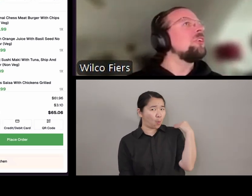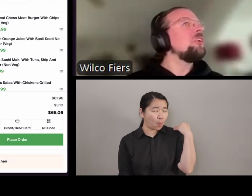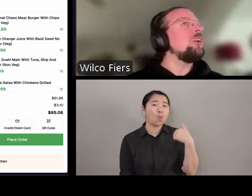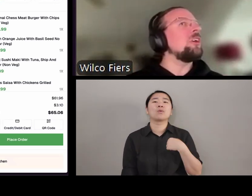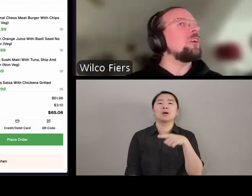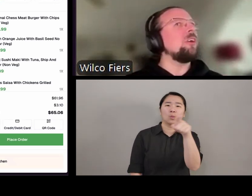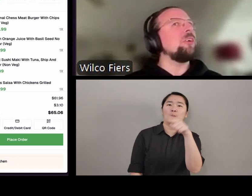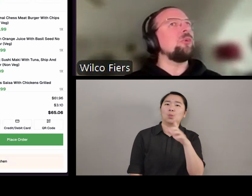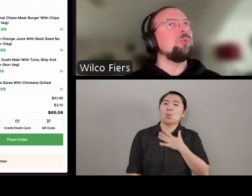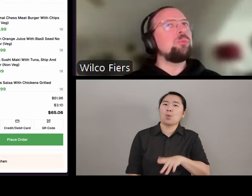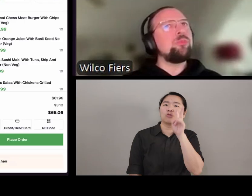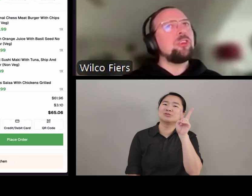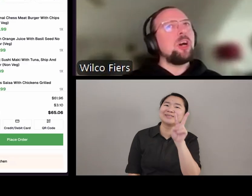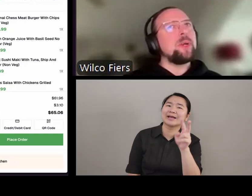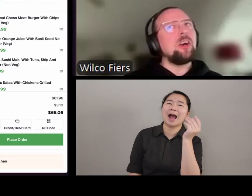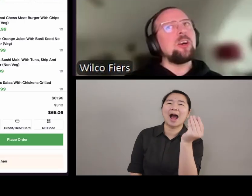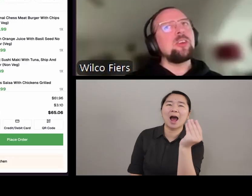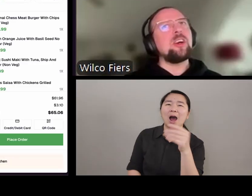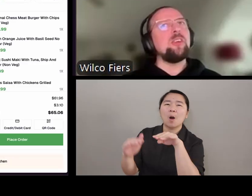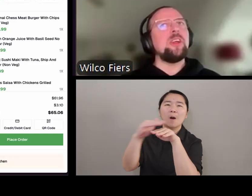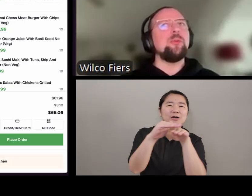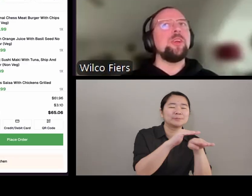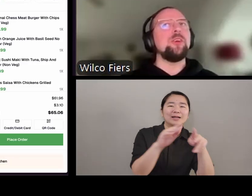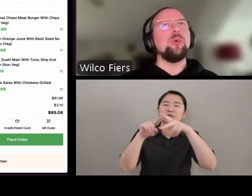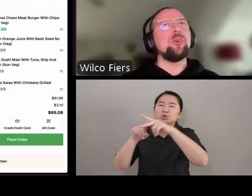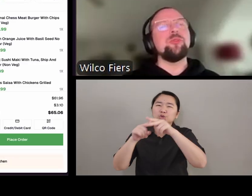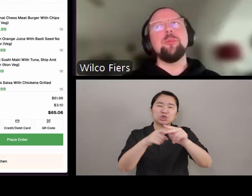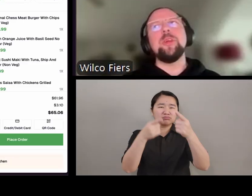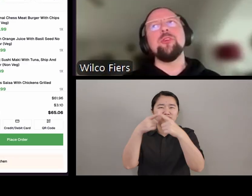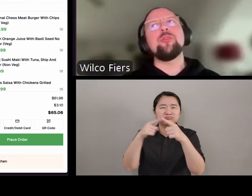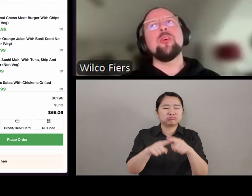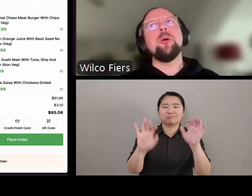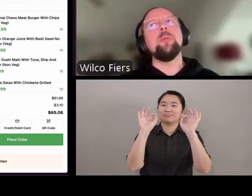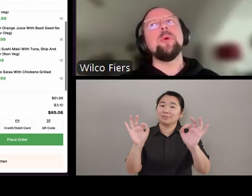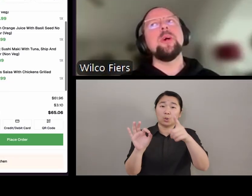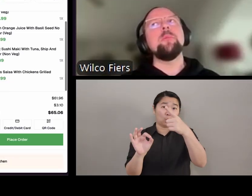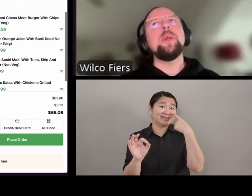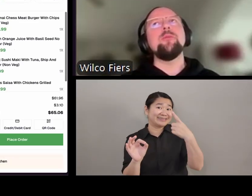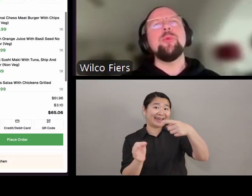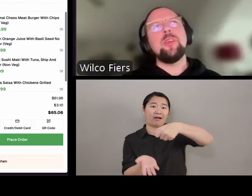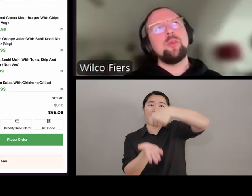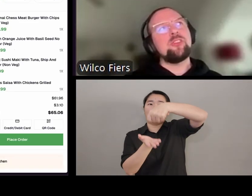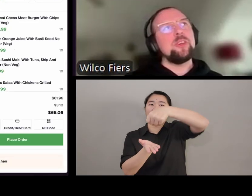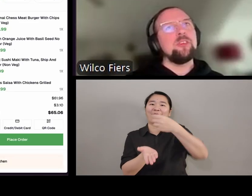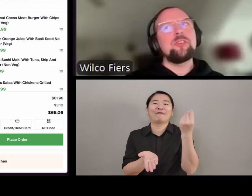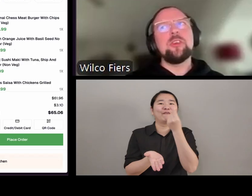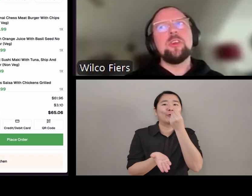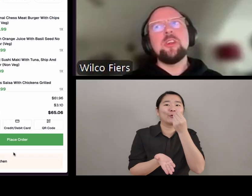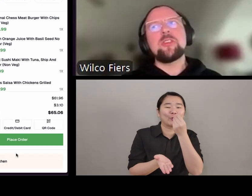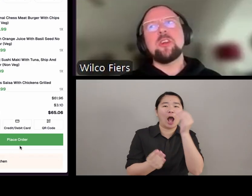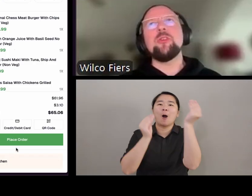is a little shopping cart kind of thing where you can order different meals from within a